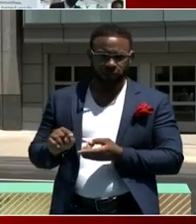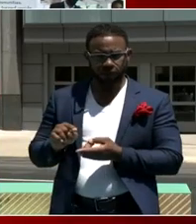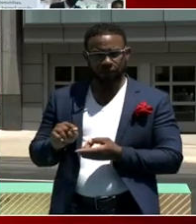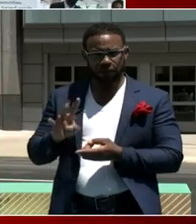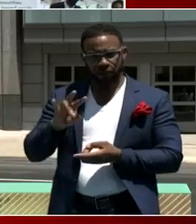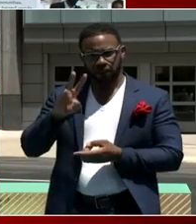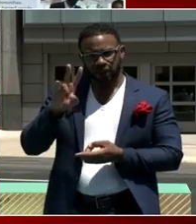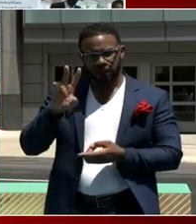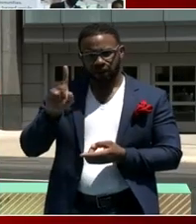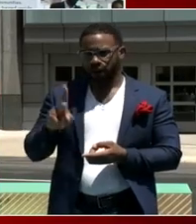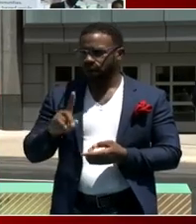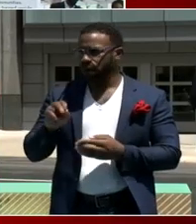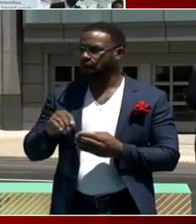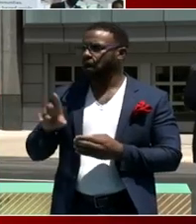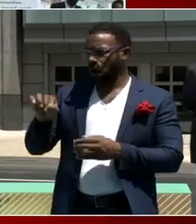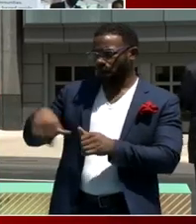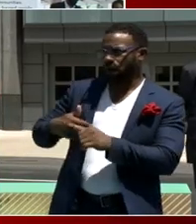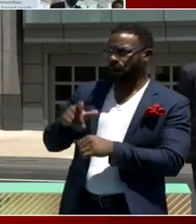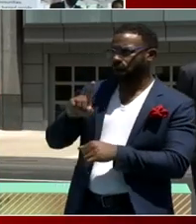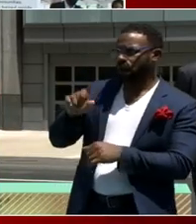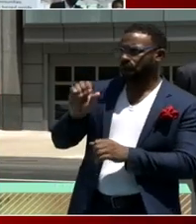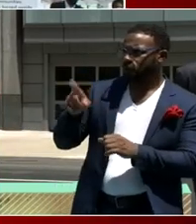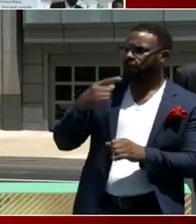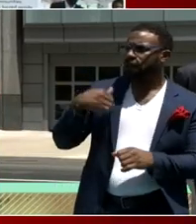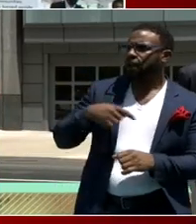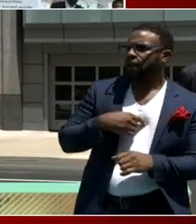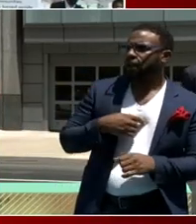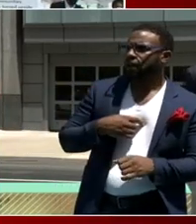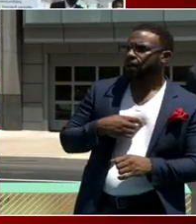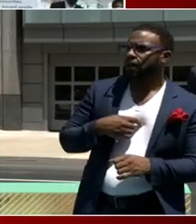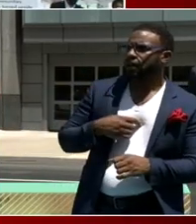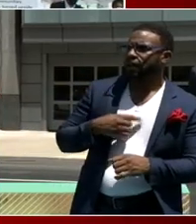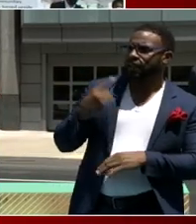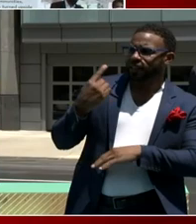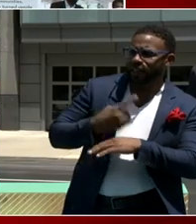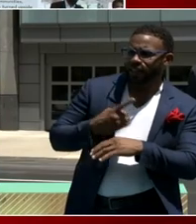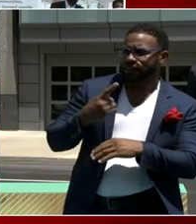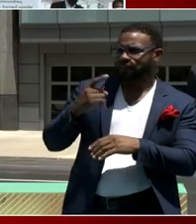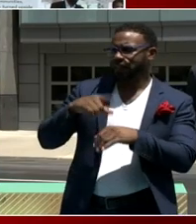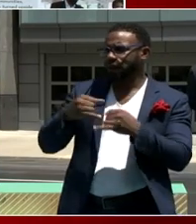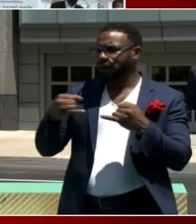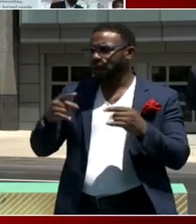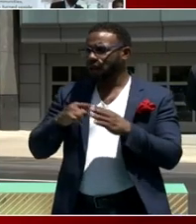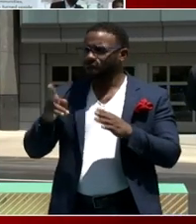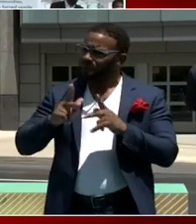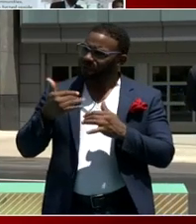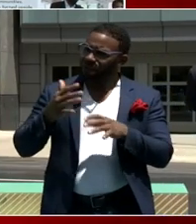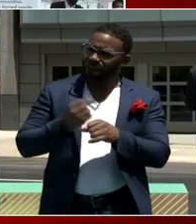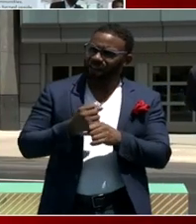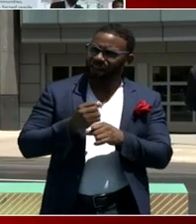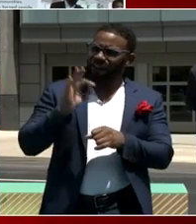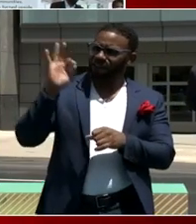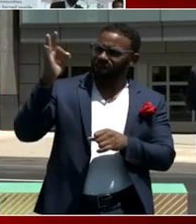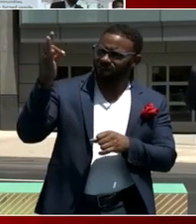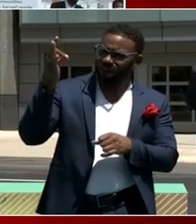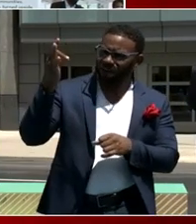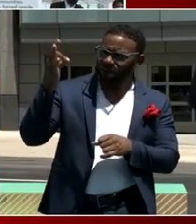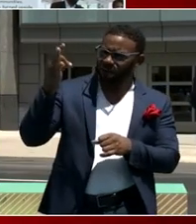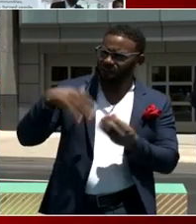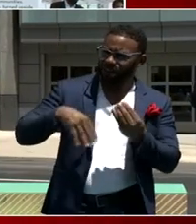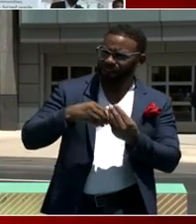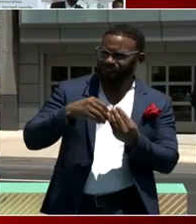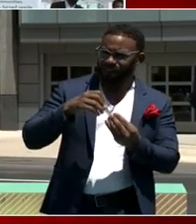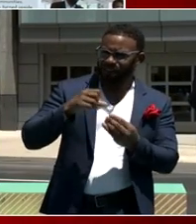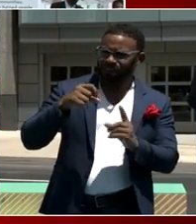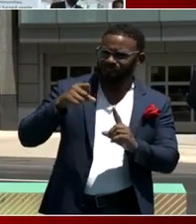And to follow up on that, can you tell us the dates or the timeline when, are people still getting the federal